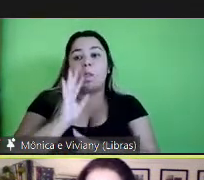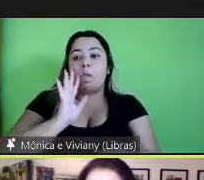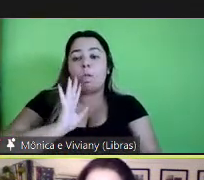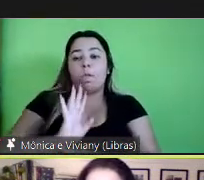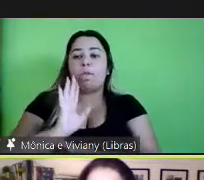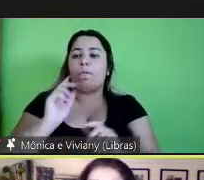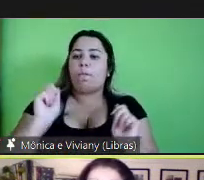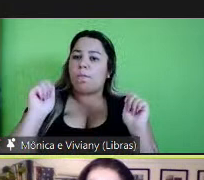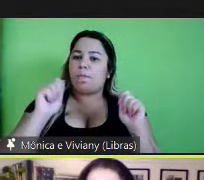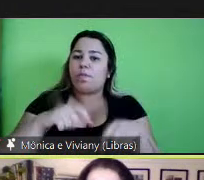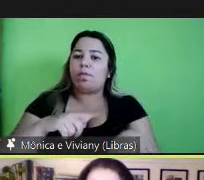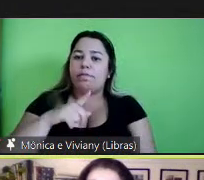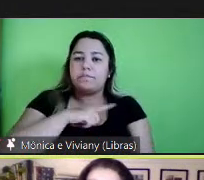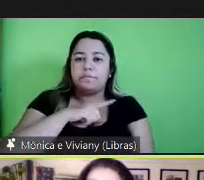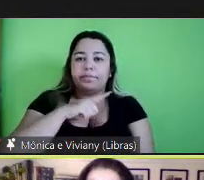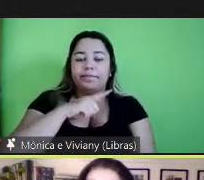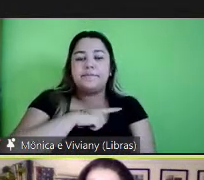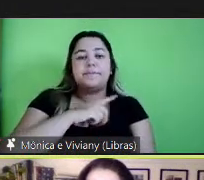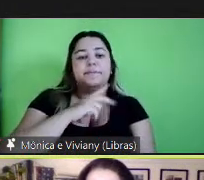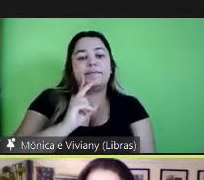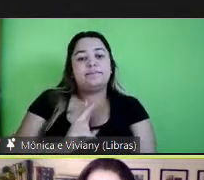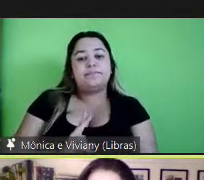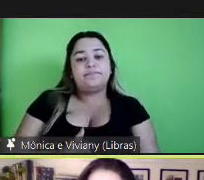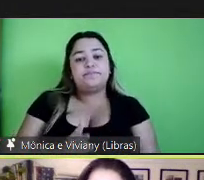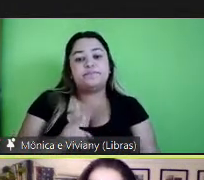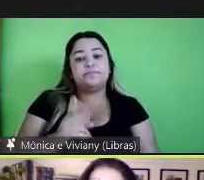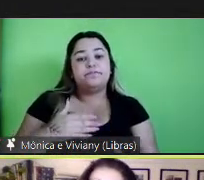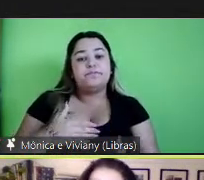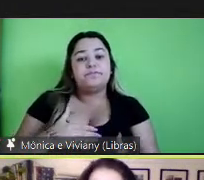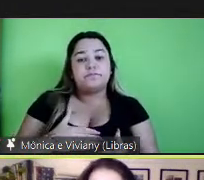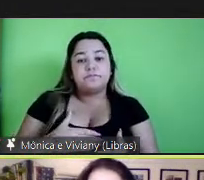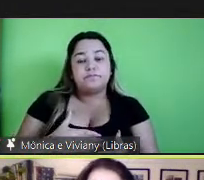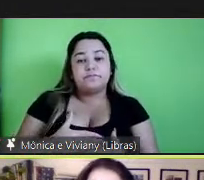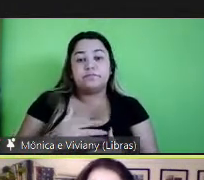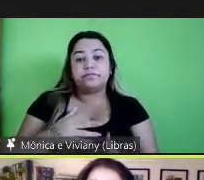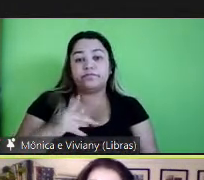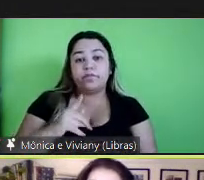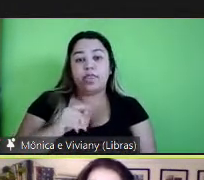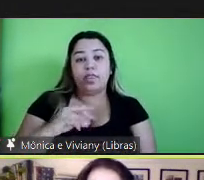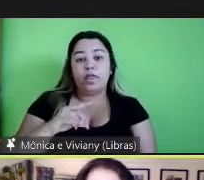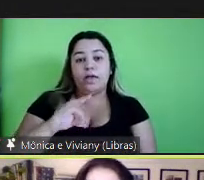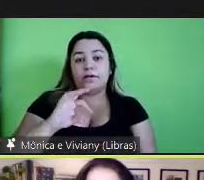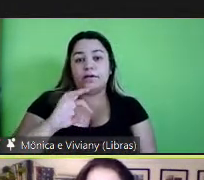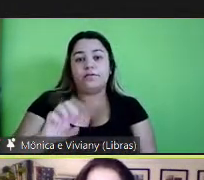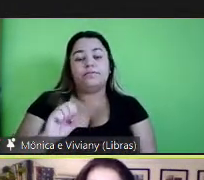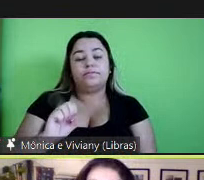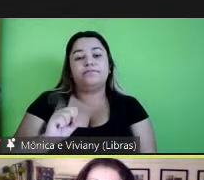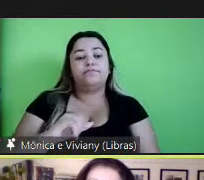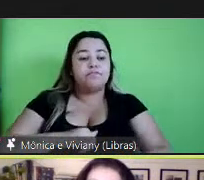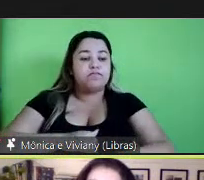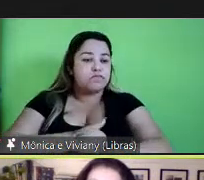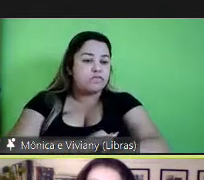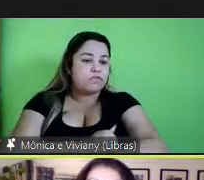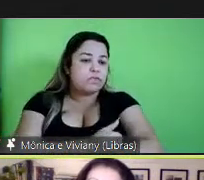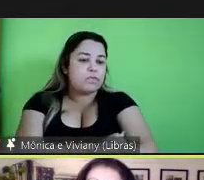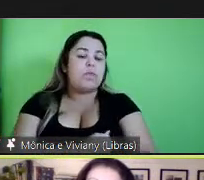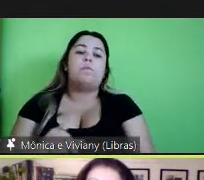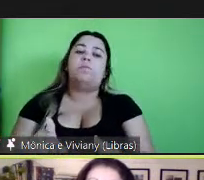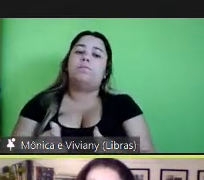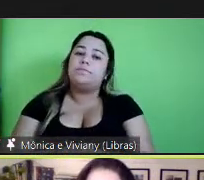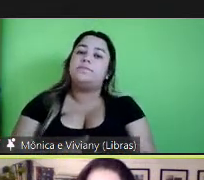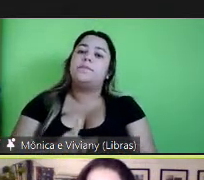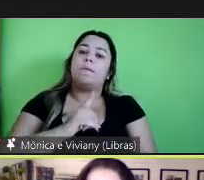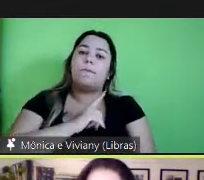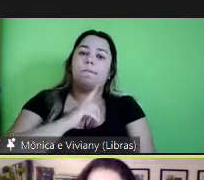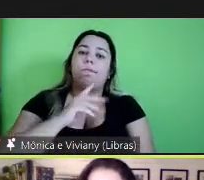with the patient. Since obesity is a chronic disease, long-term follow-up with the patient is essential, as the treatment will need to